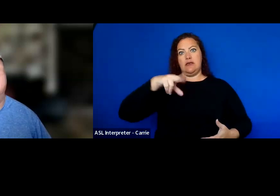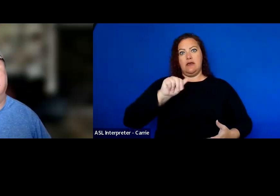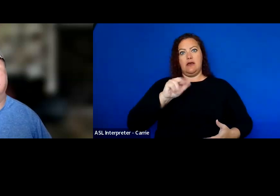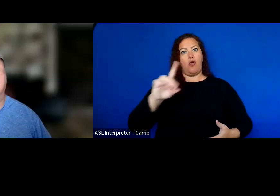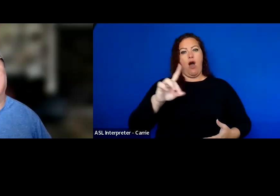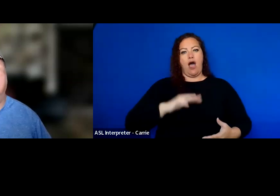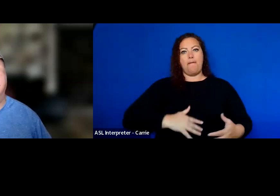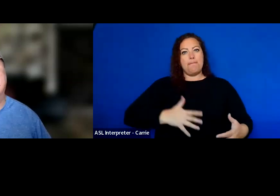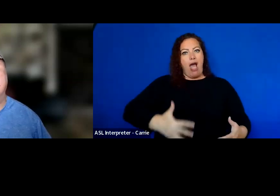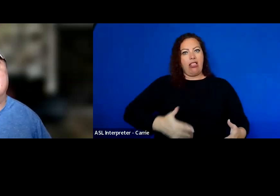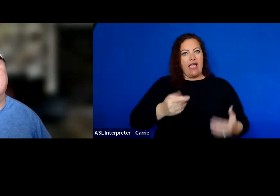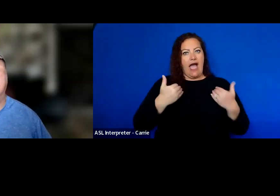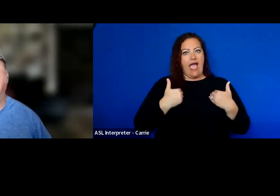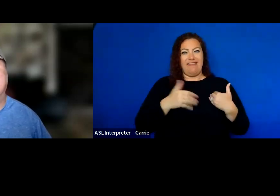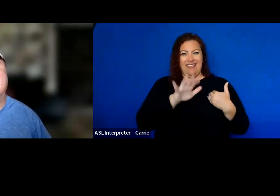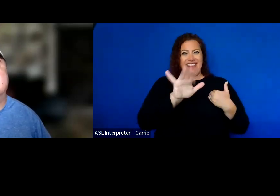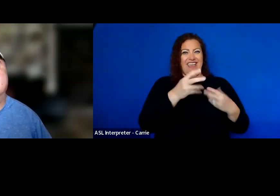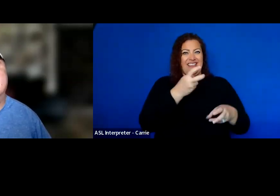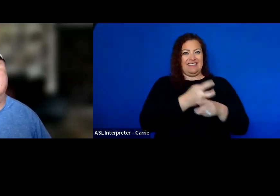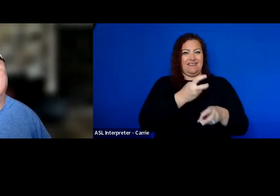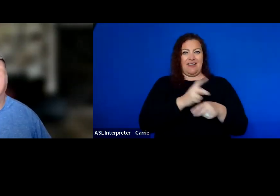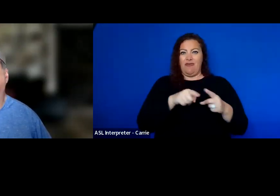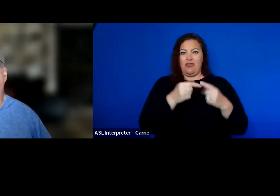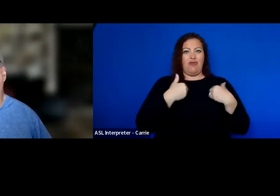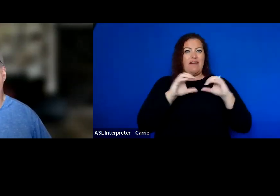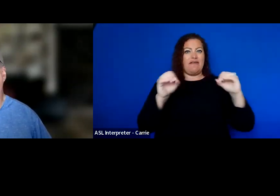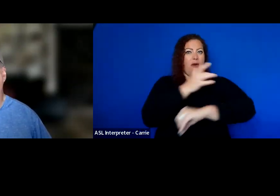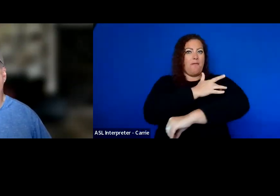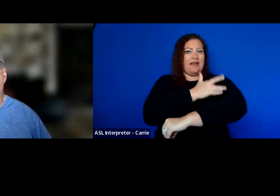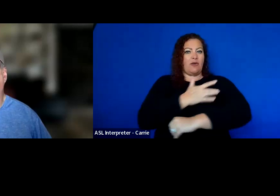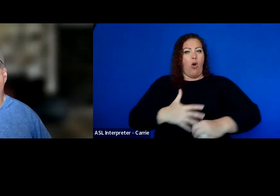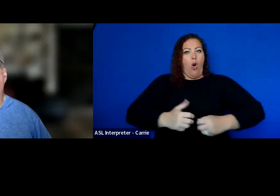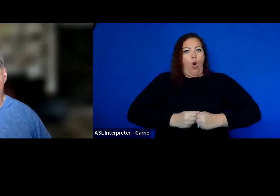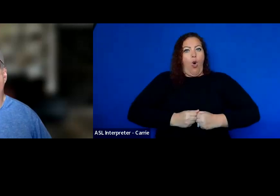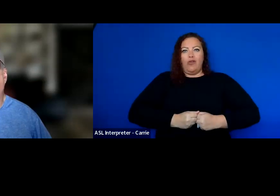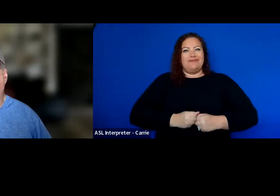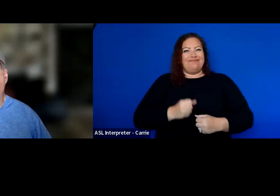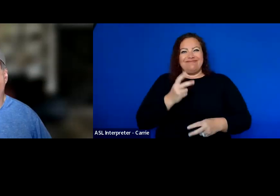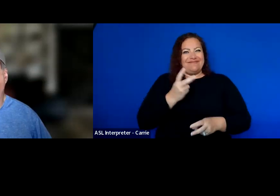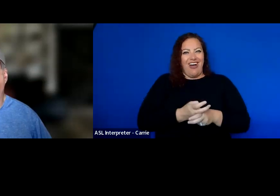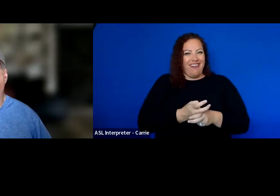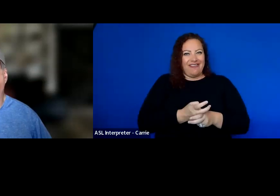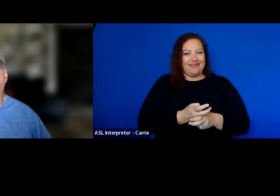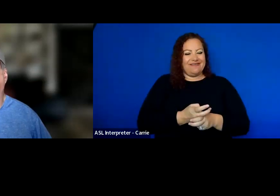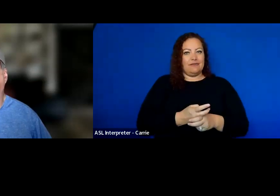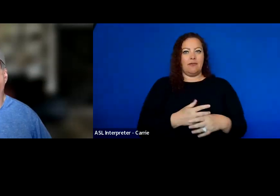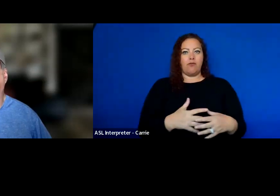It's difficult to hold that belly in when you don't have any musculature to hold that in. So